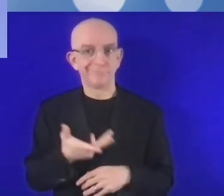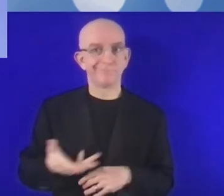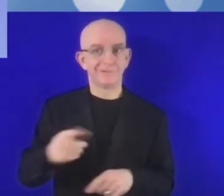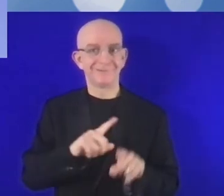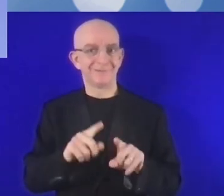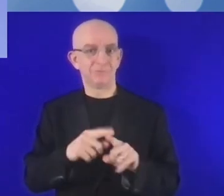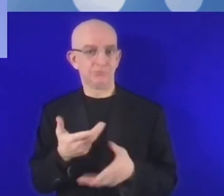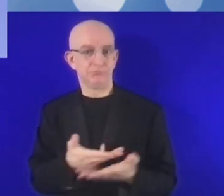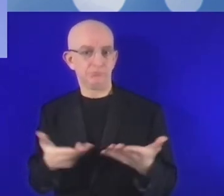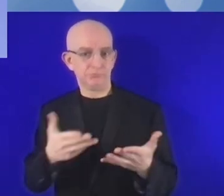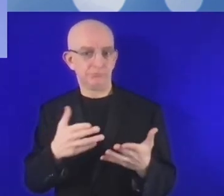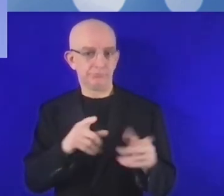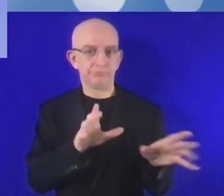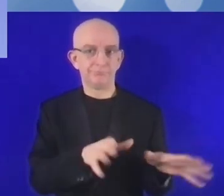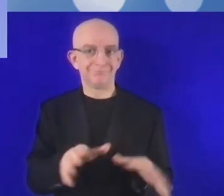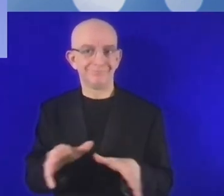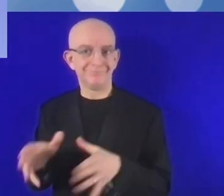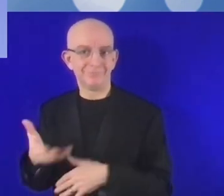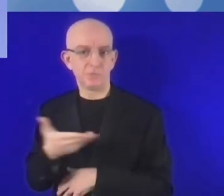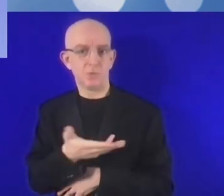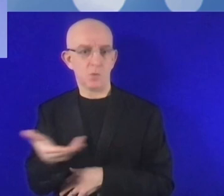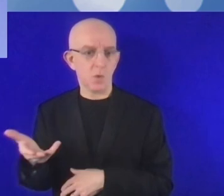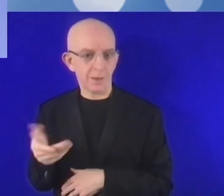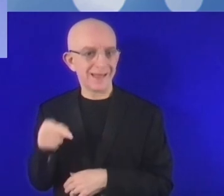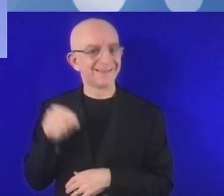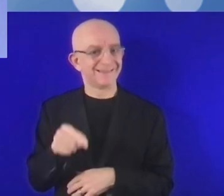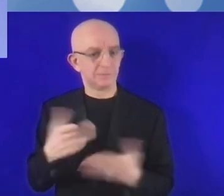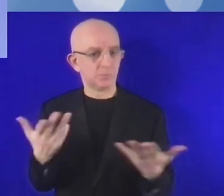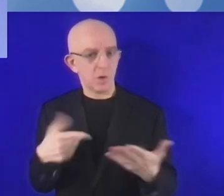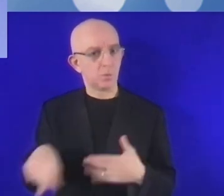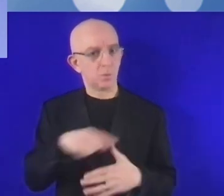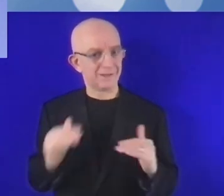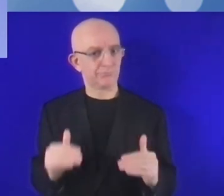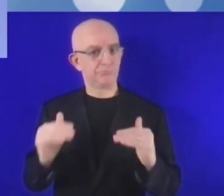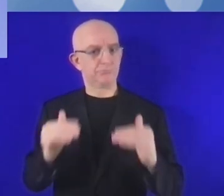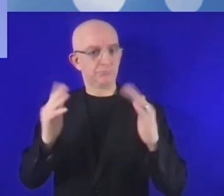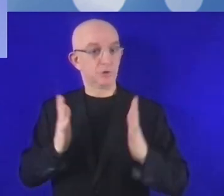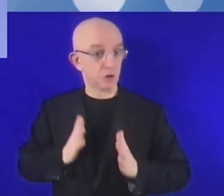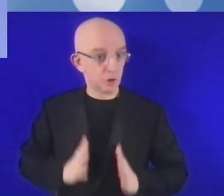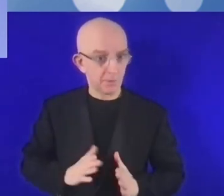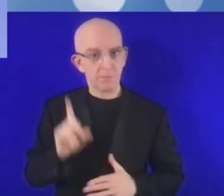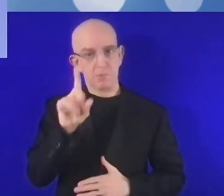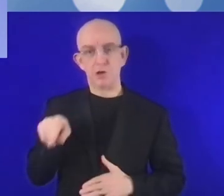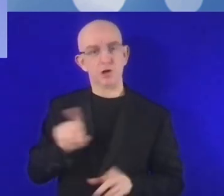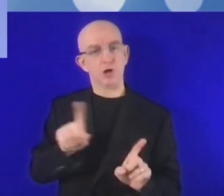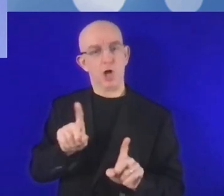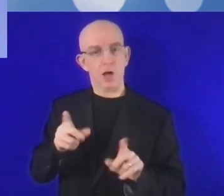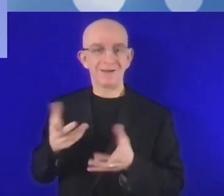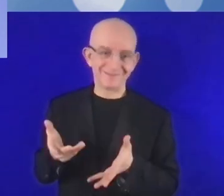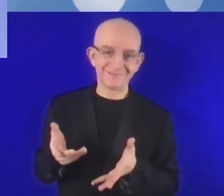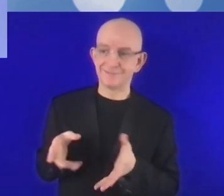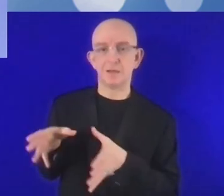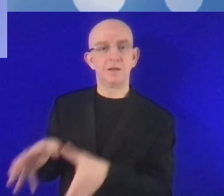I believe we can leverage the power of quality music to make us smarter, more sensitive, more